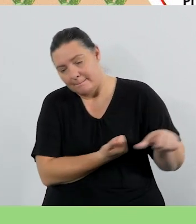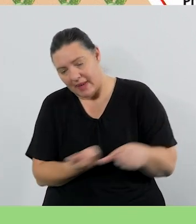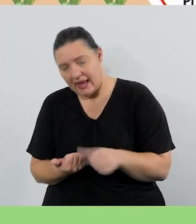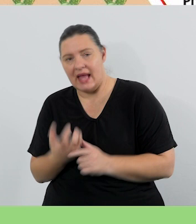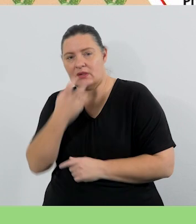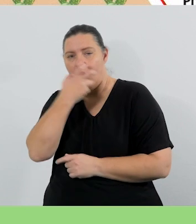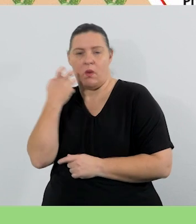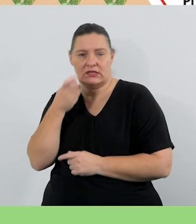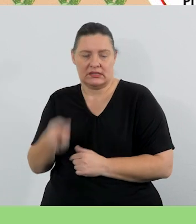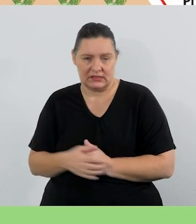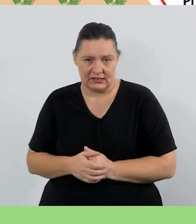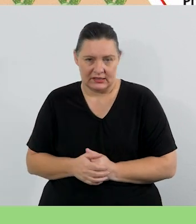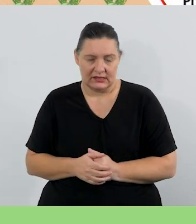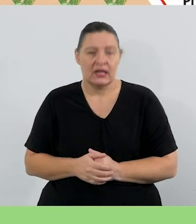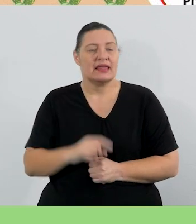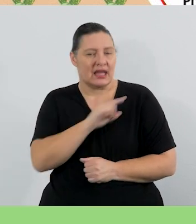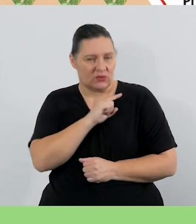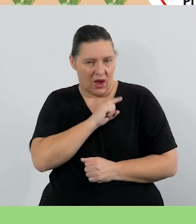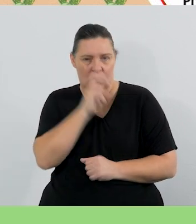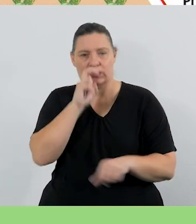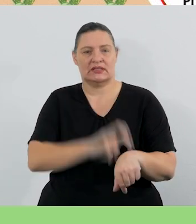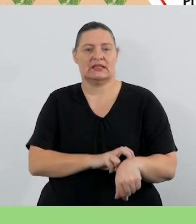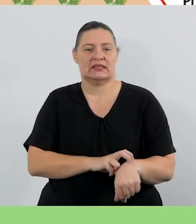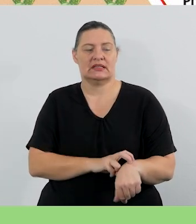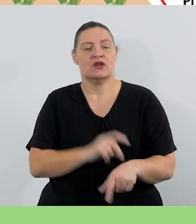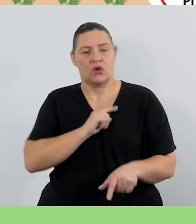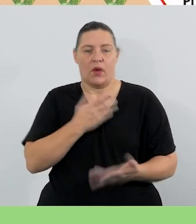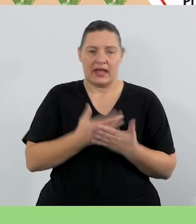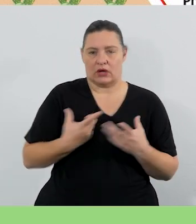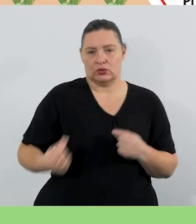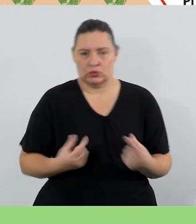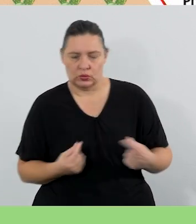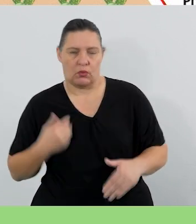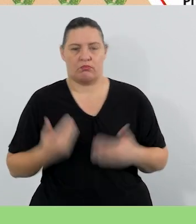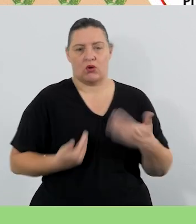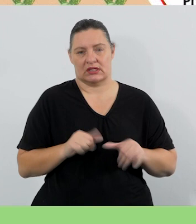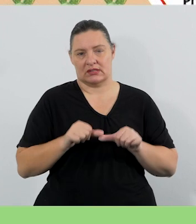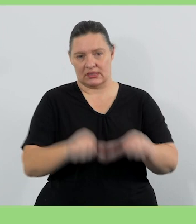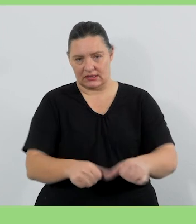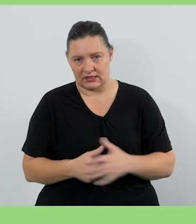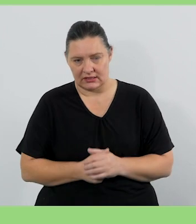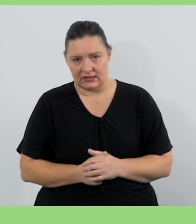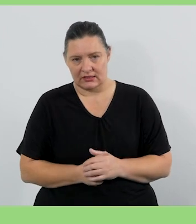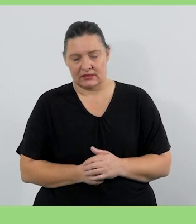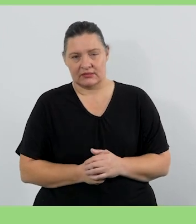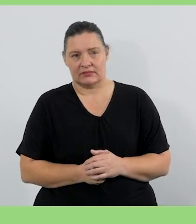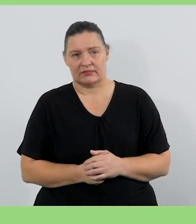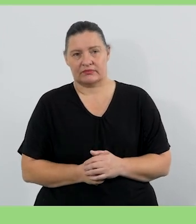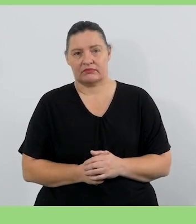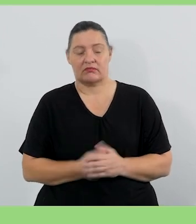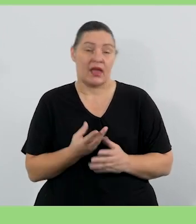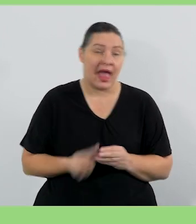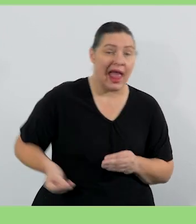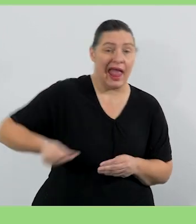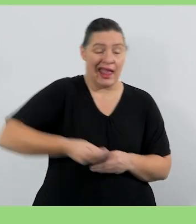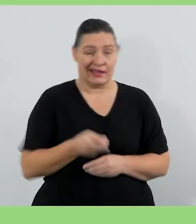released as heat. So that is why we need energy. We need energy to perform life processes.